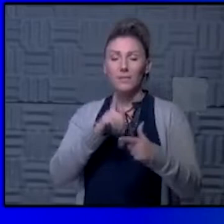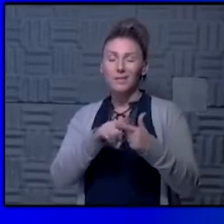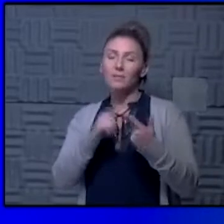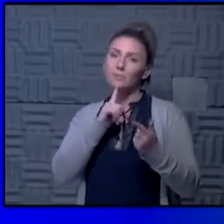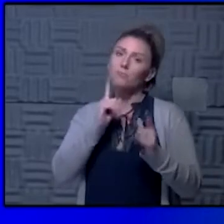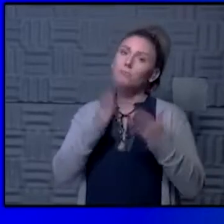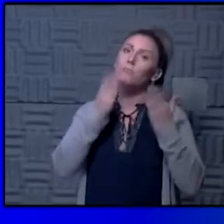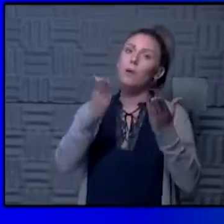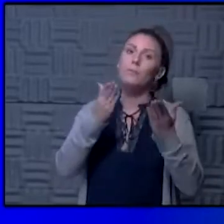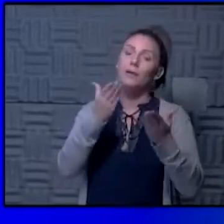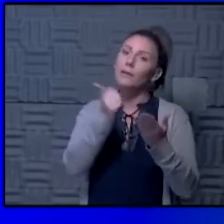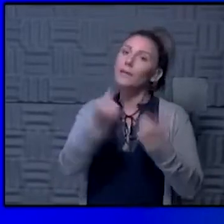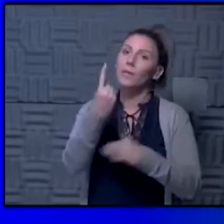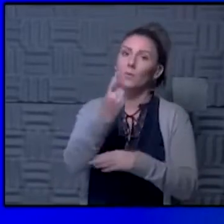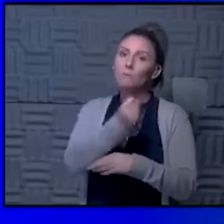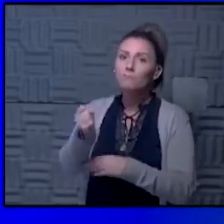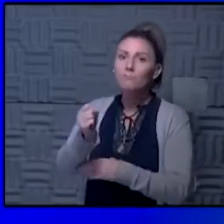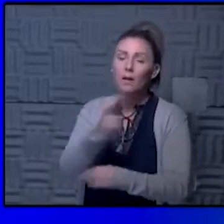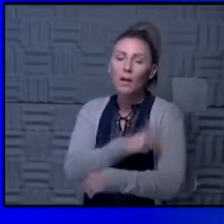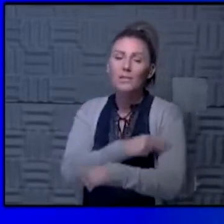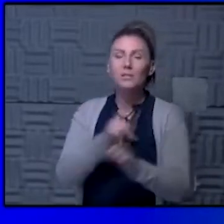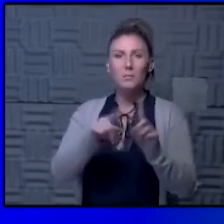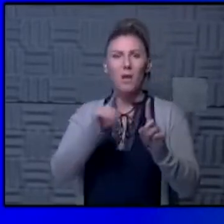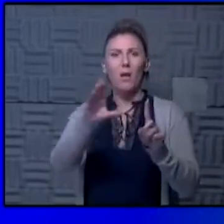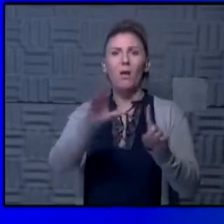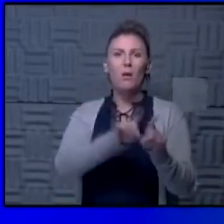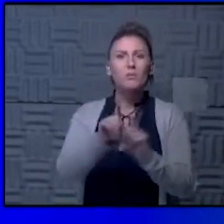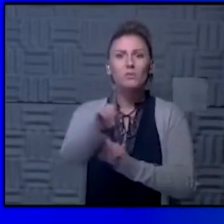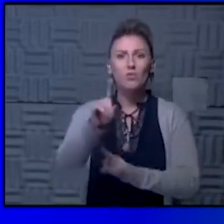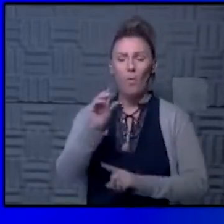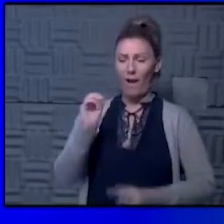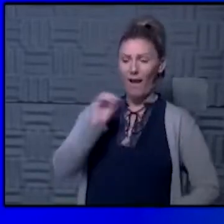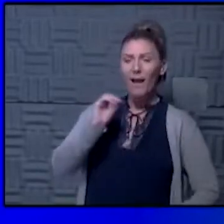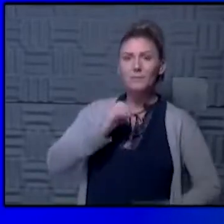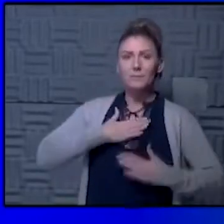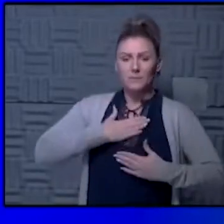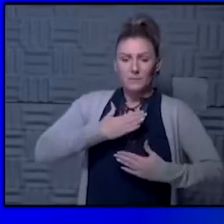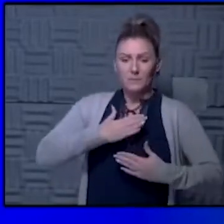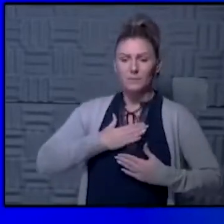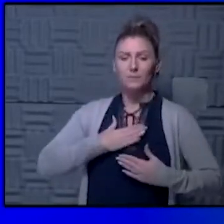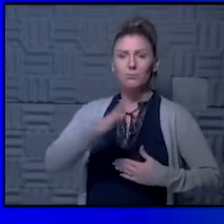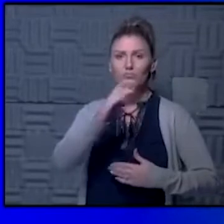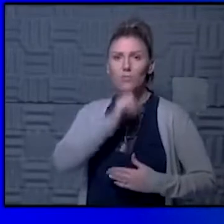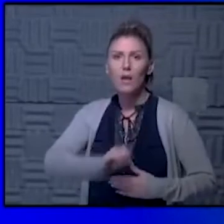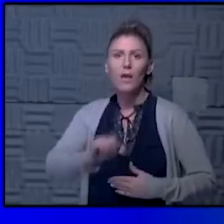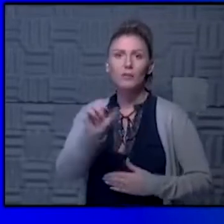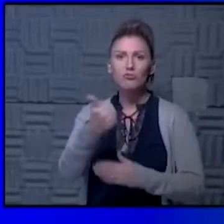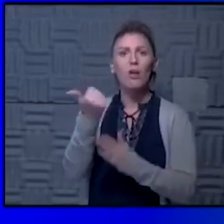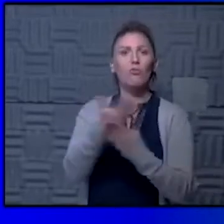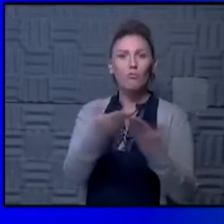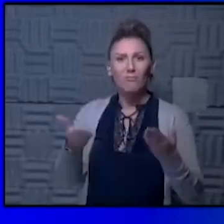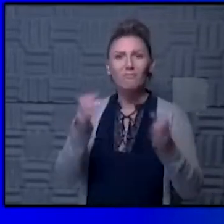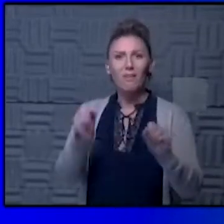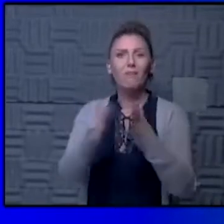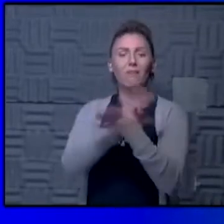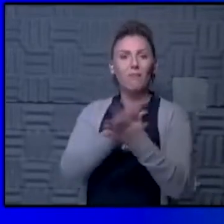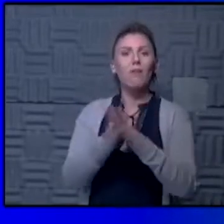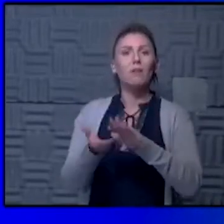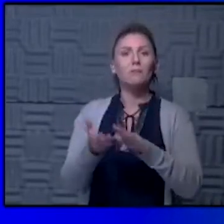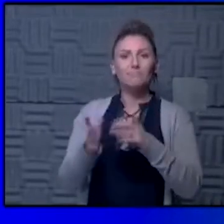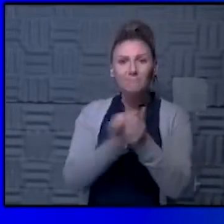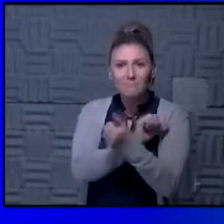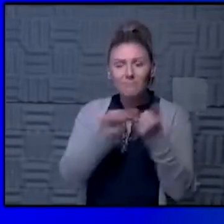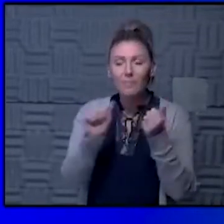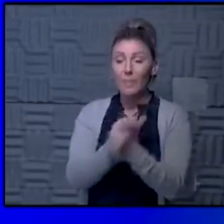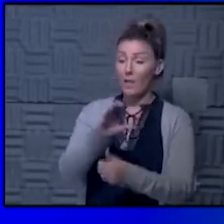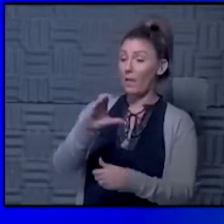who's hospitalized, but we also take into account your oxygen saturation, your age, your other comorbidities. Obviously, convalescent plasma, that was down